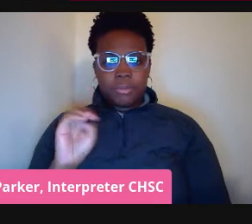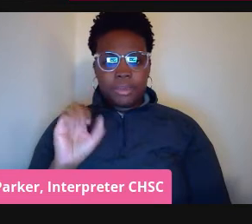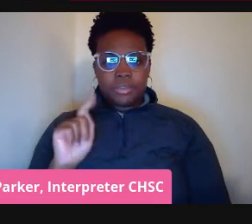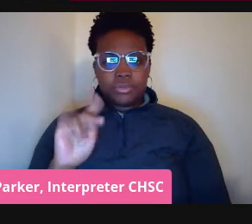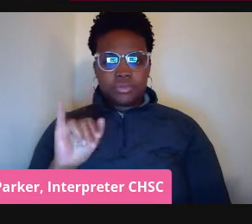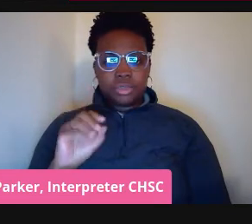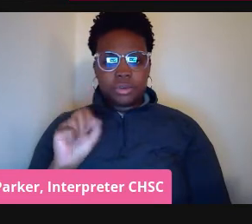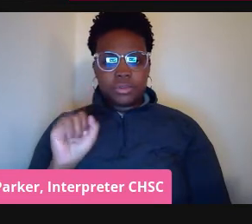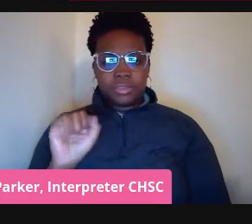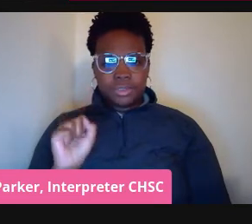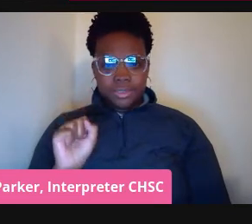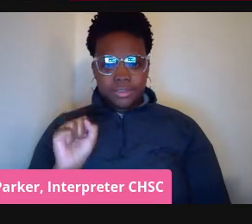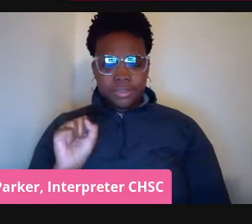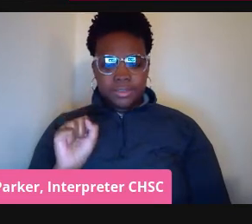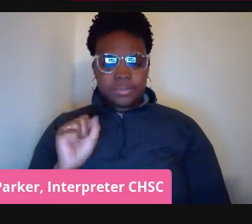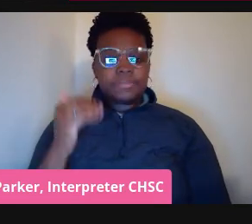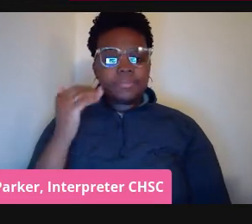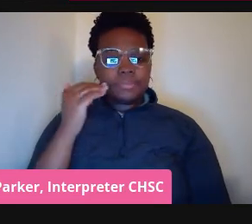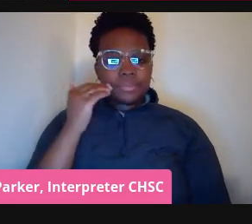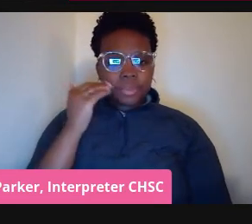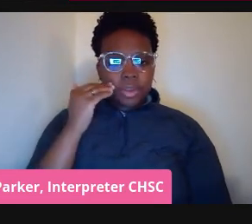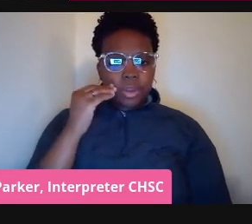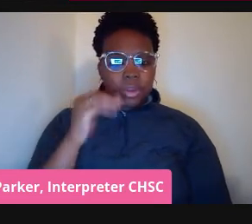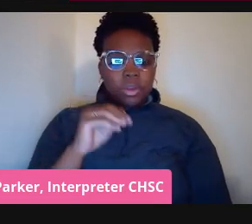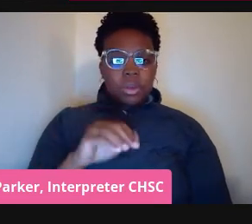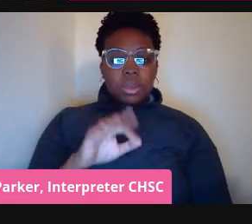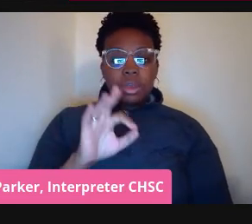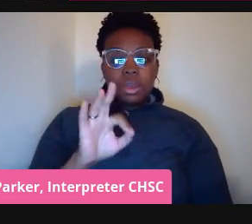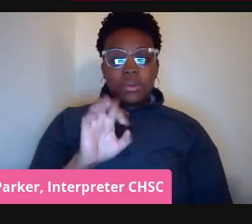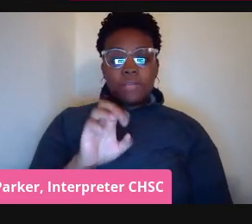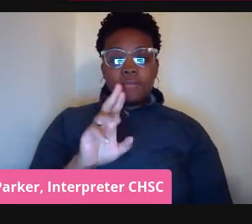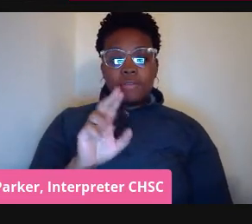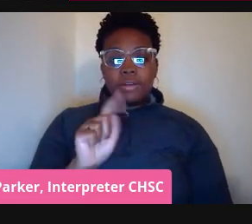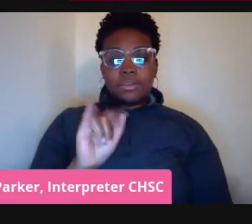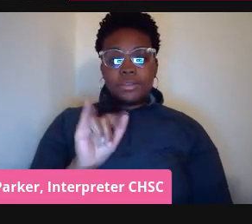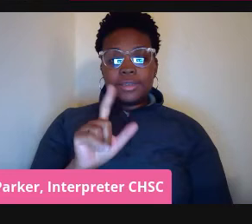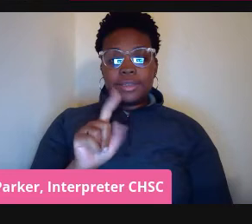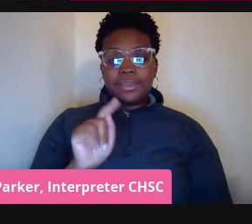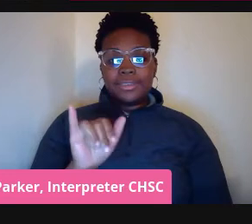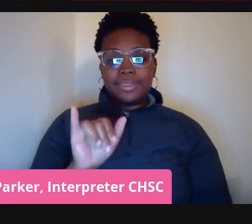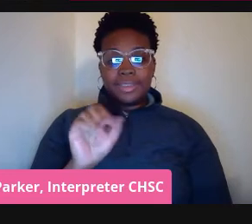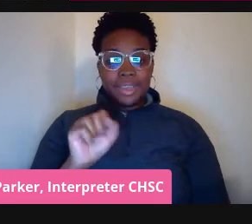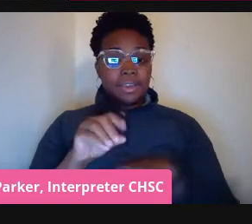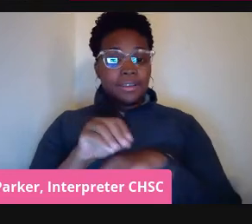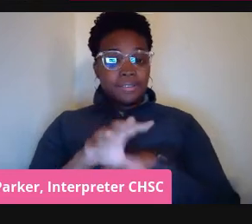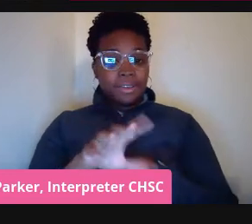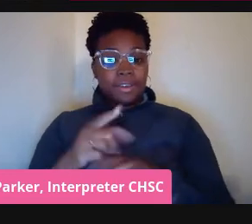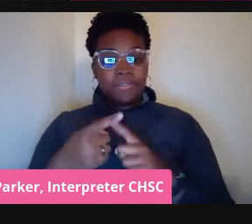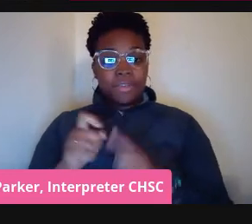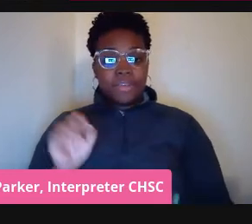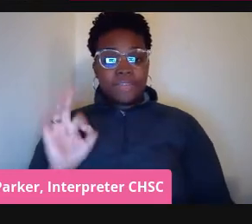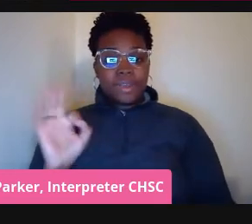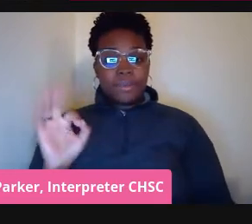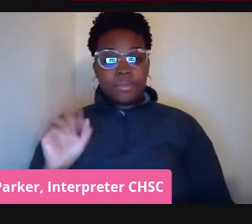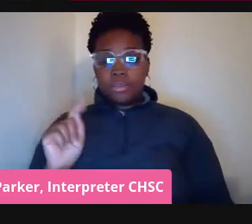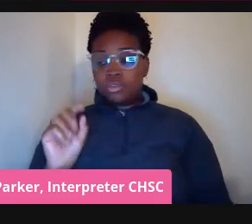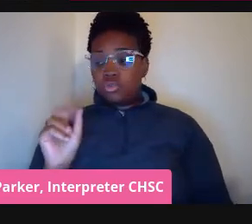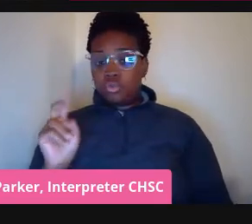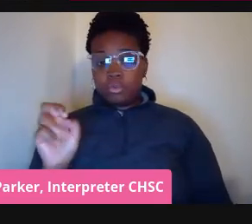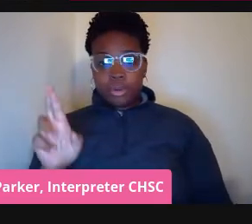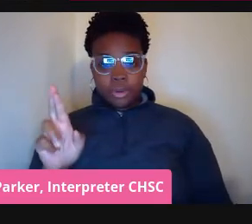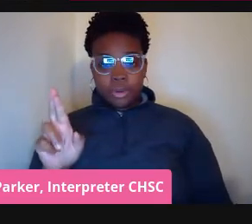that that fertility can be affected by fibroids, and especially if that's something